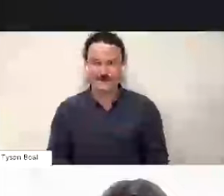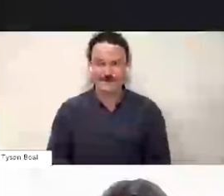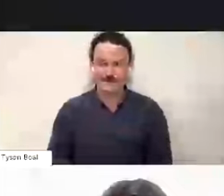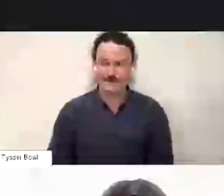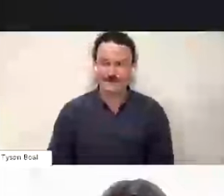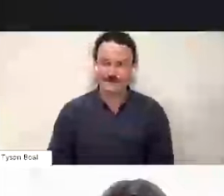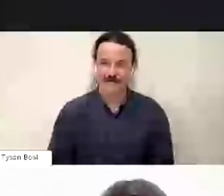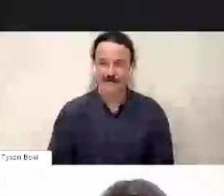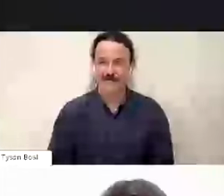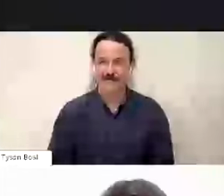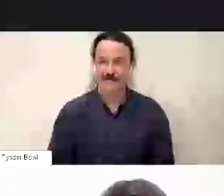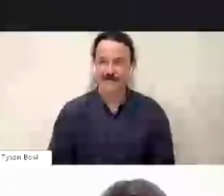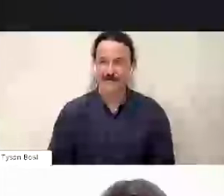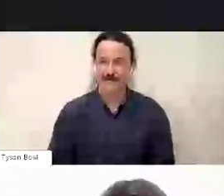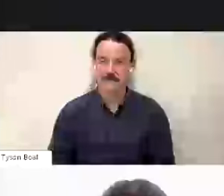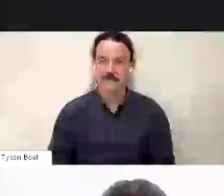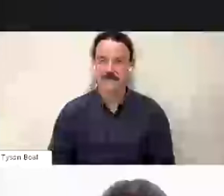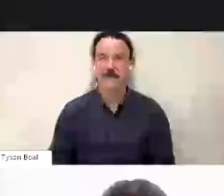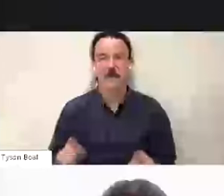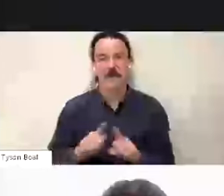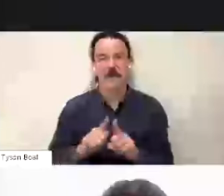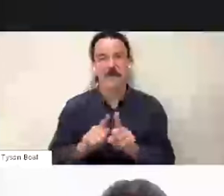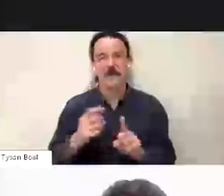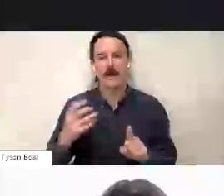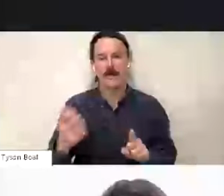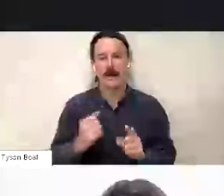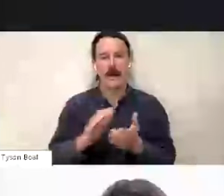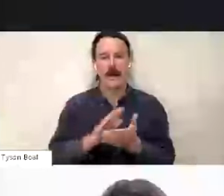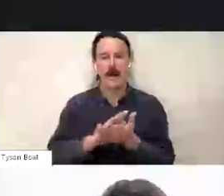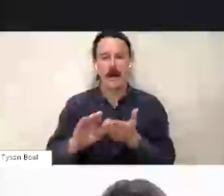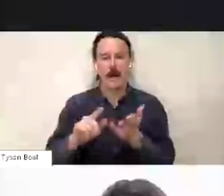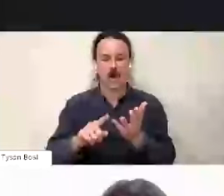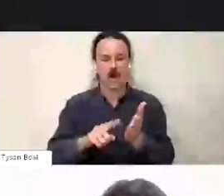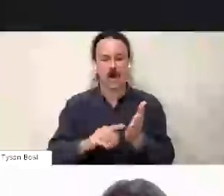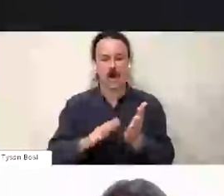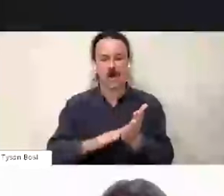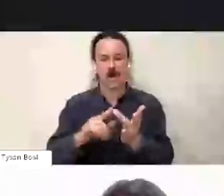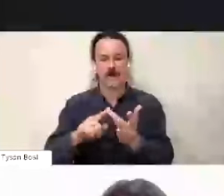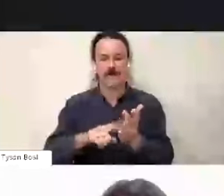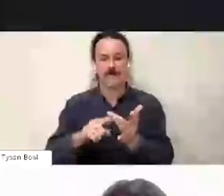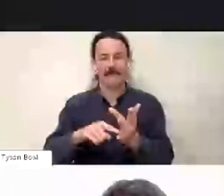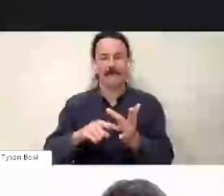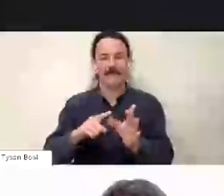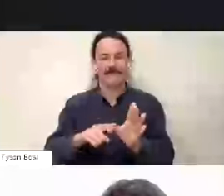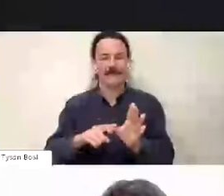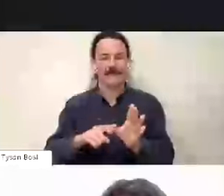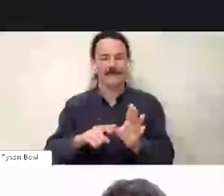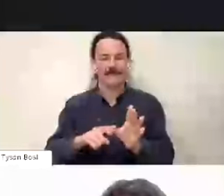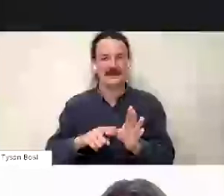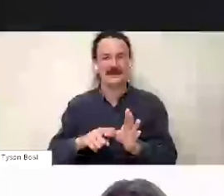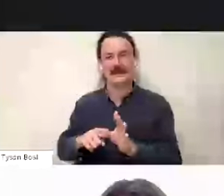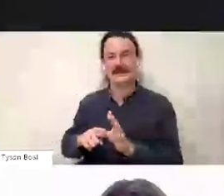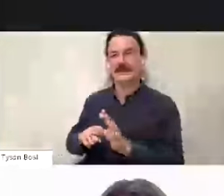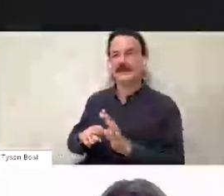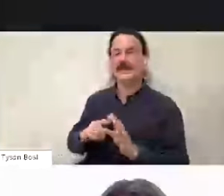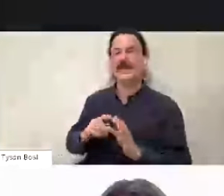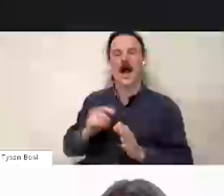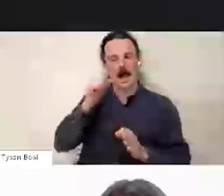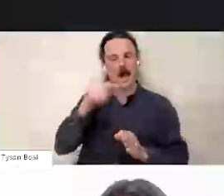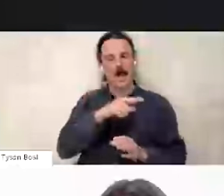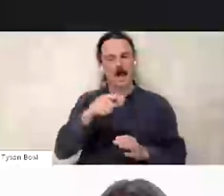you've always got to go with humility. And I know this, I know you all know this, and you would do that in your practice anyway as advocates. But